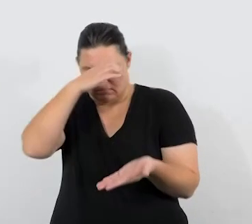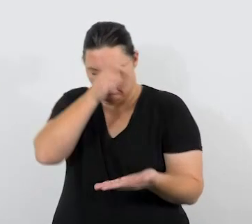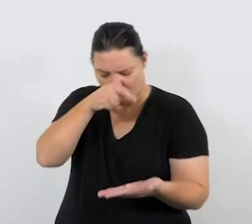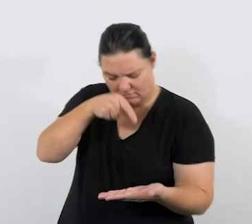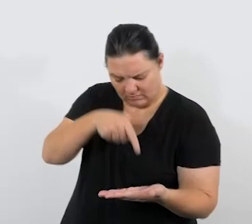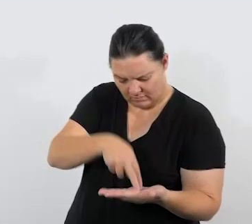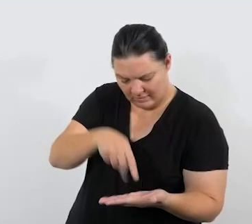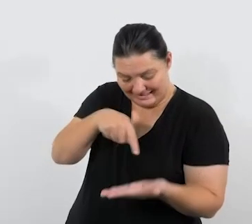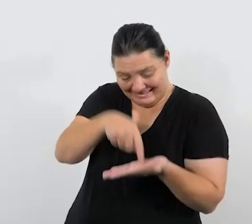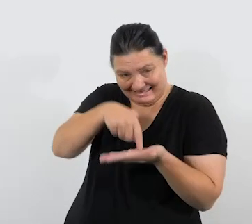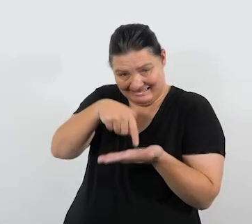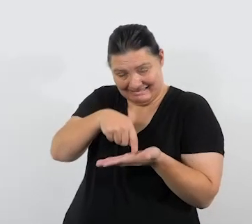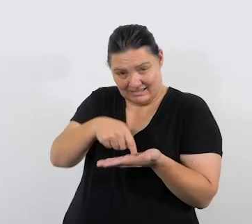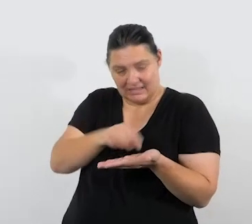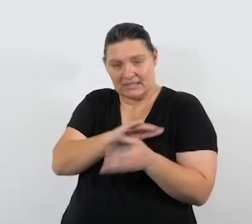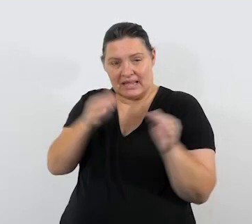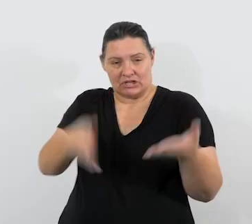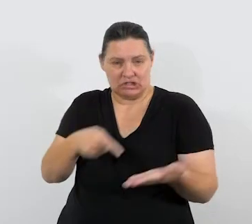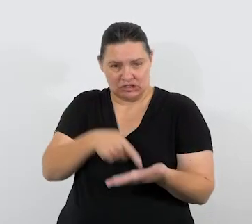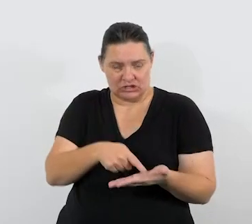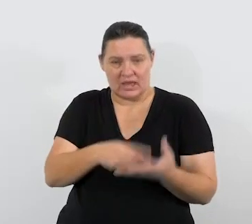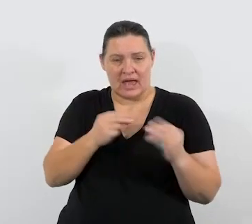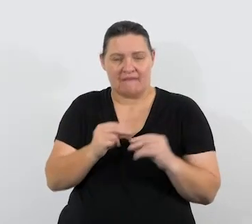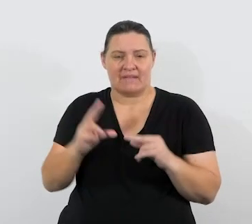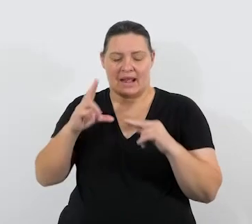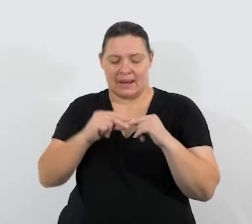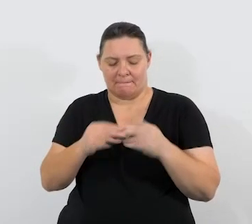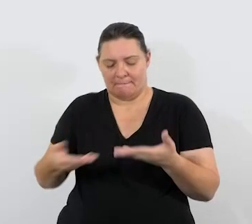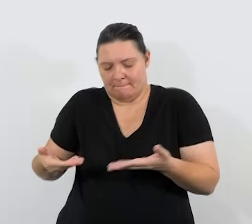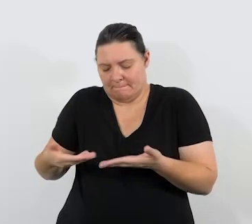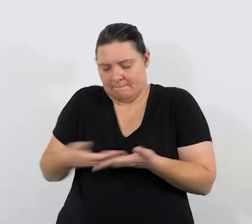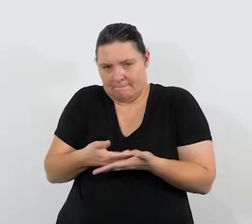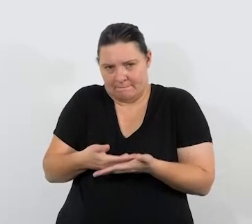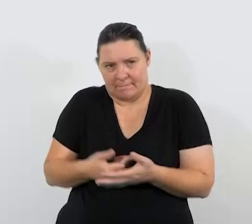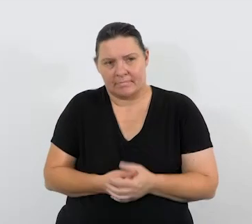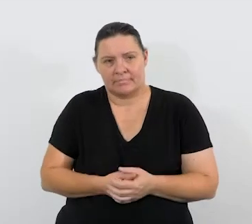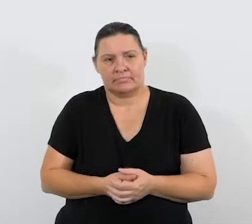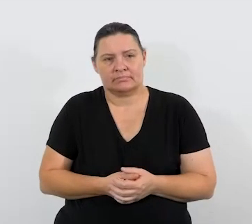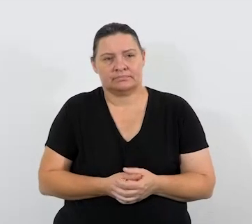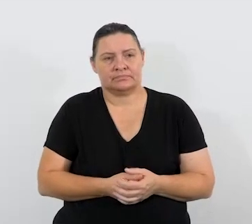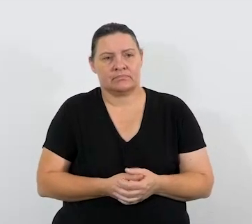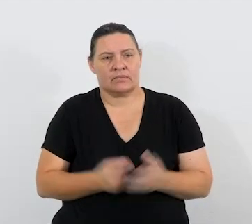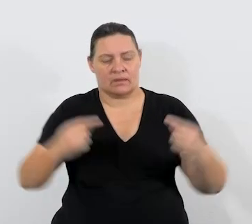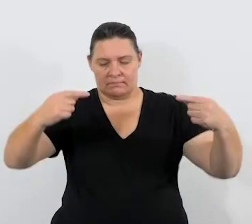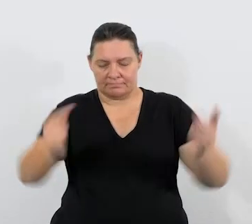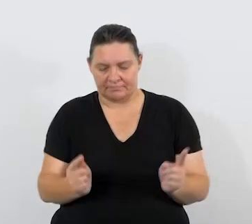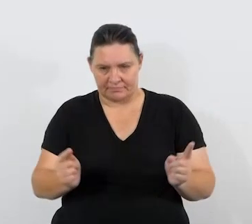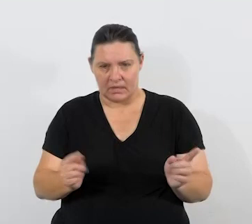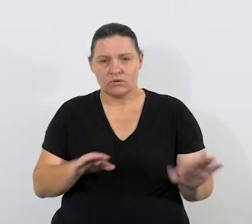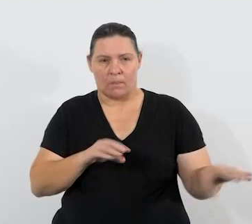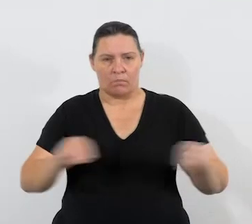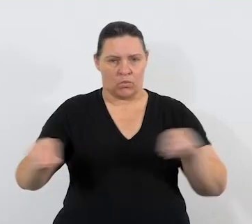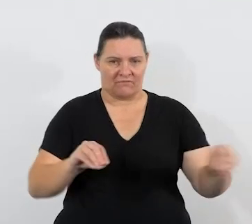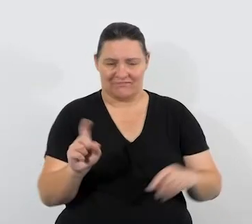microorganism or the slide. So here the stage contains a clip. As you can see, these are your clips over here. So it contains clips